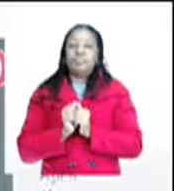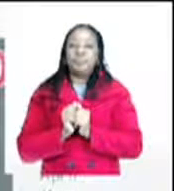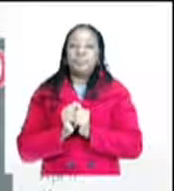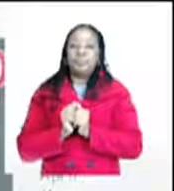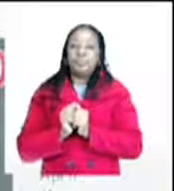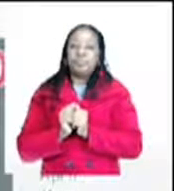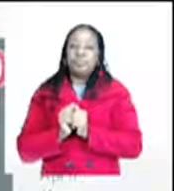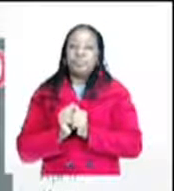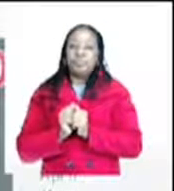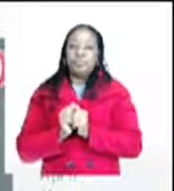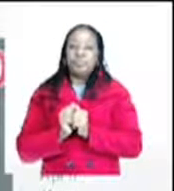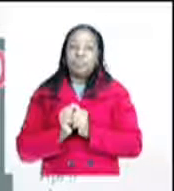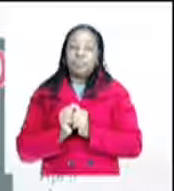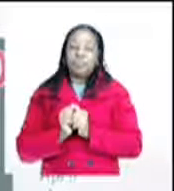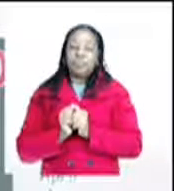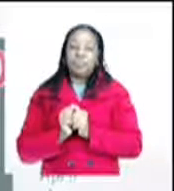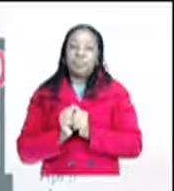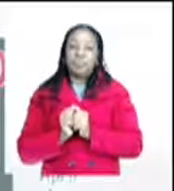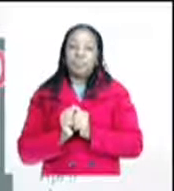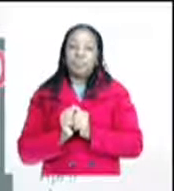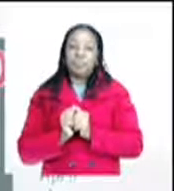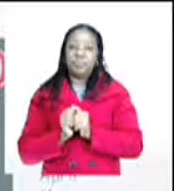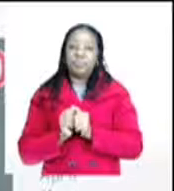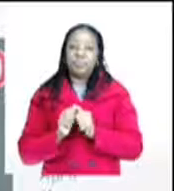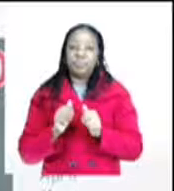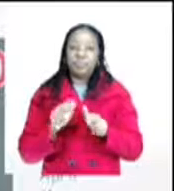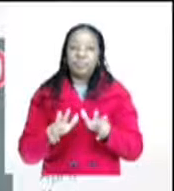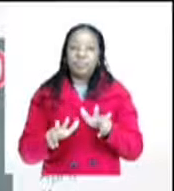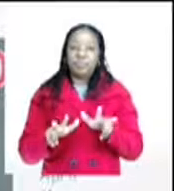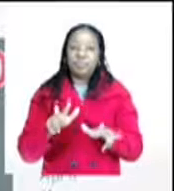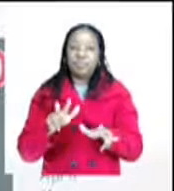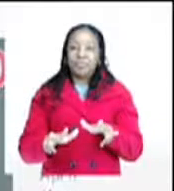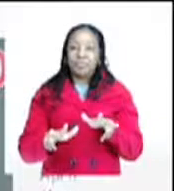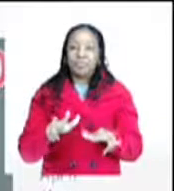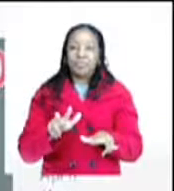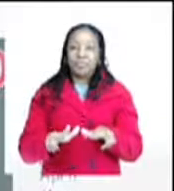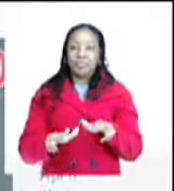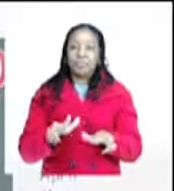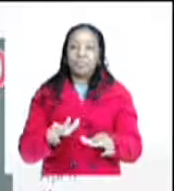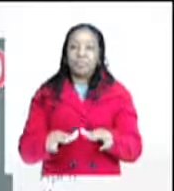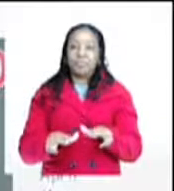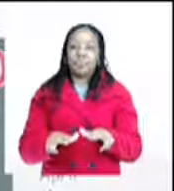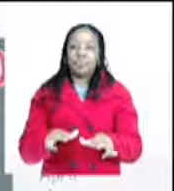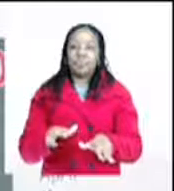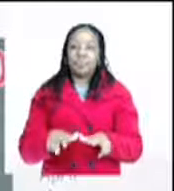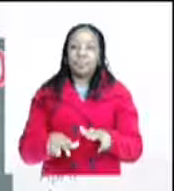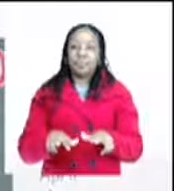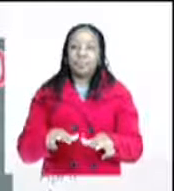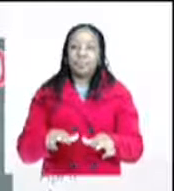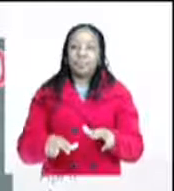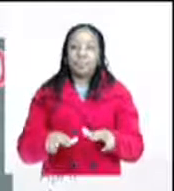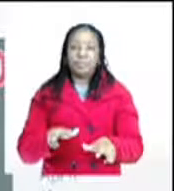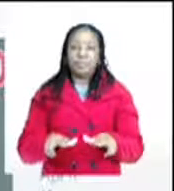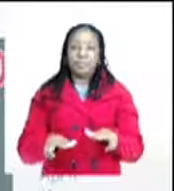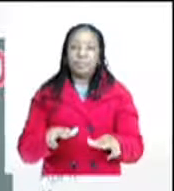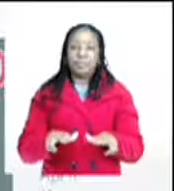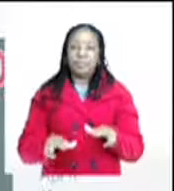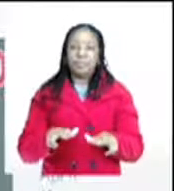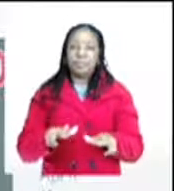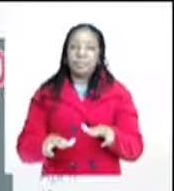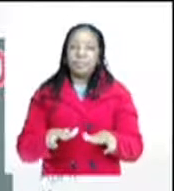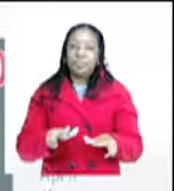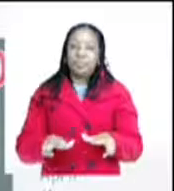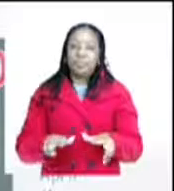that is letter L. Look at the last picture at the bottom. That is